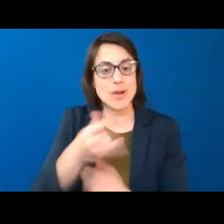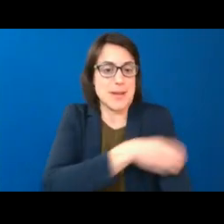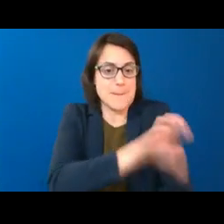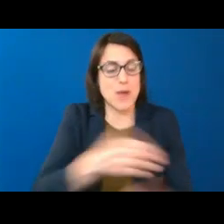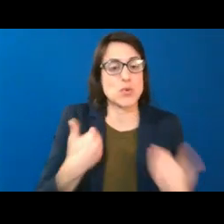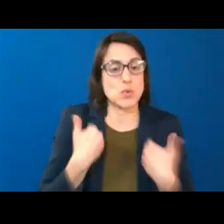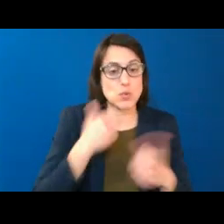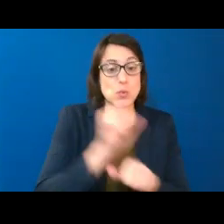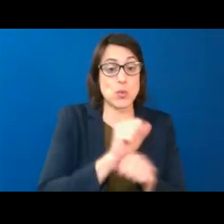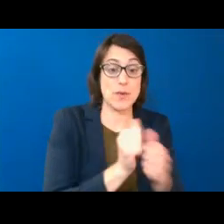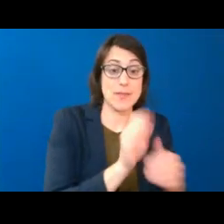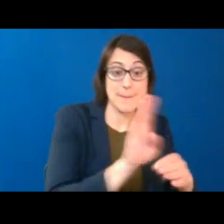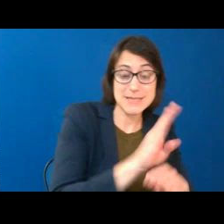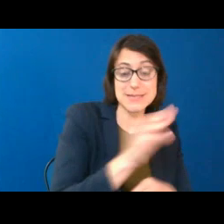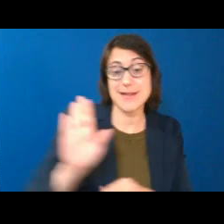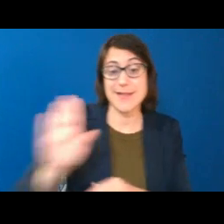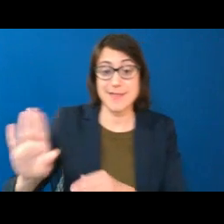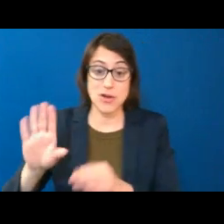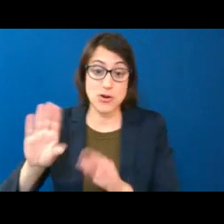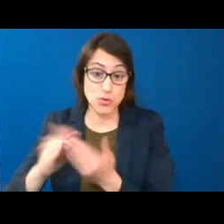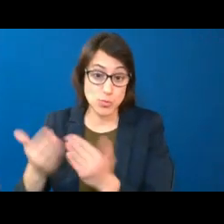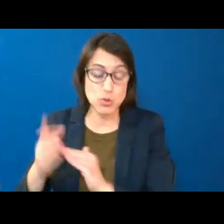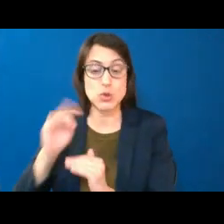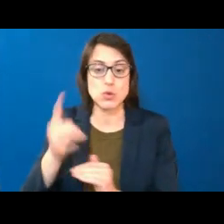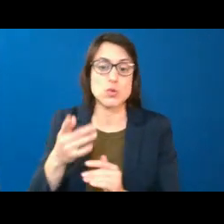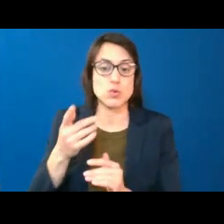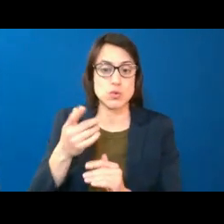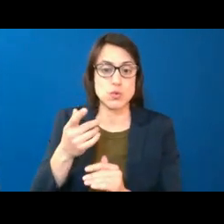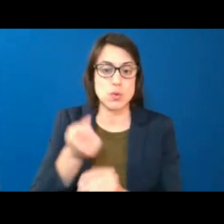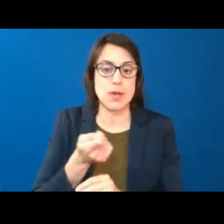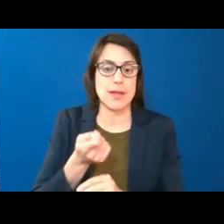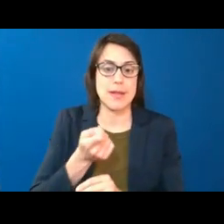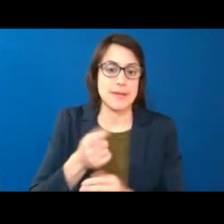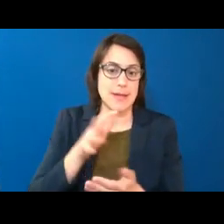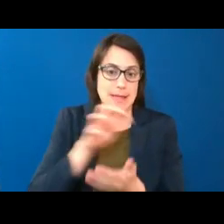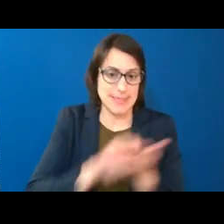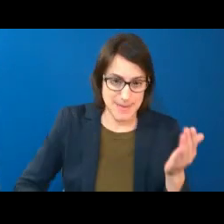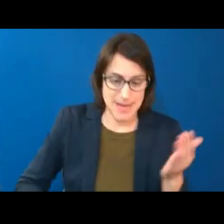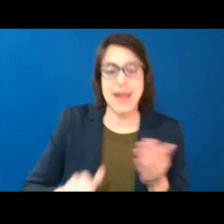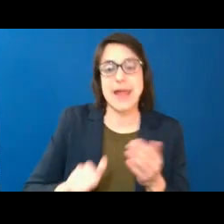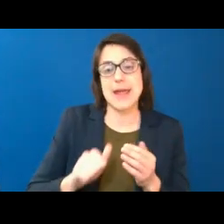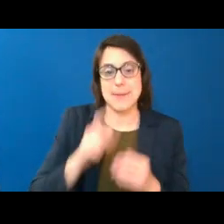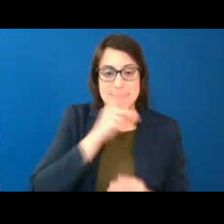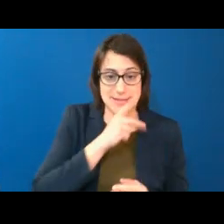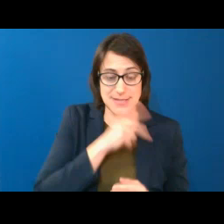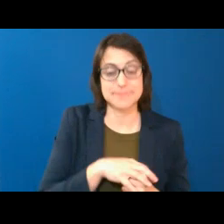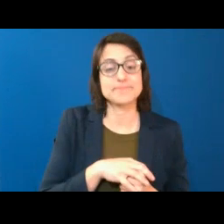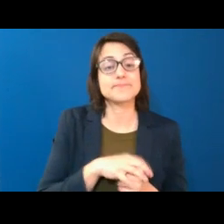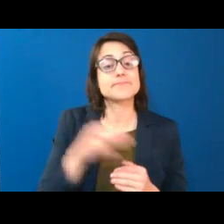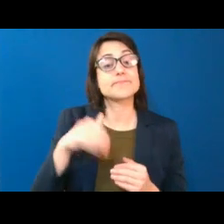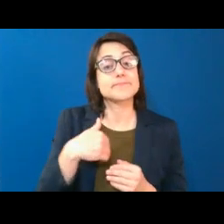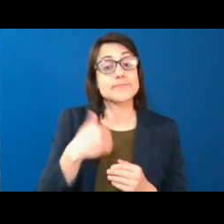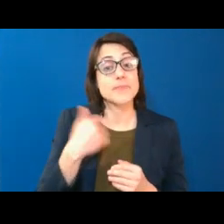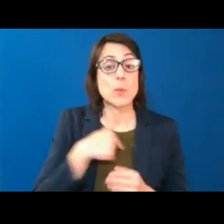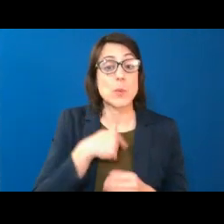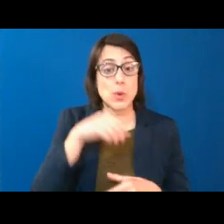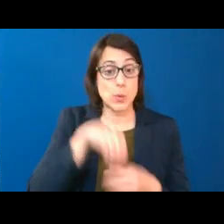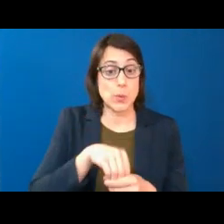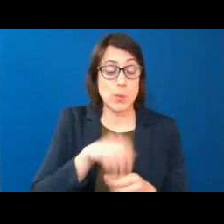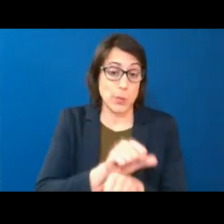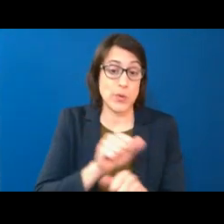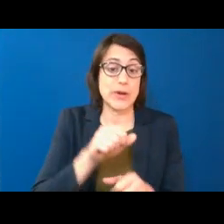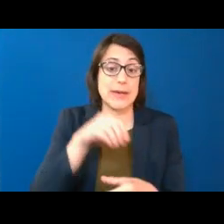their community to eliminate plastic. Next slide, please. So we're working in Orlando, Florida, which is in